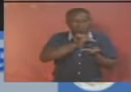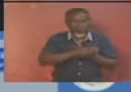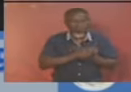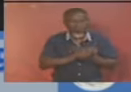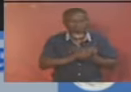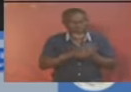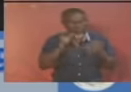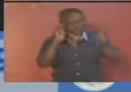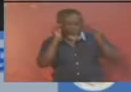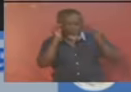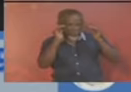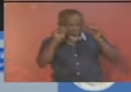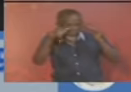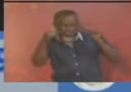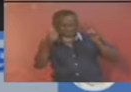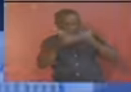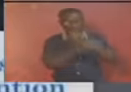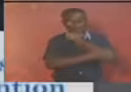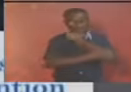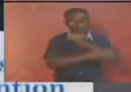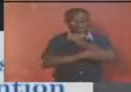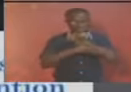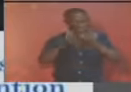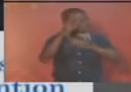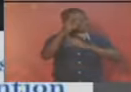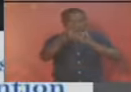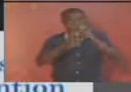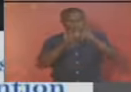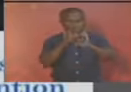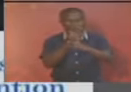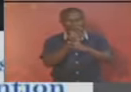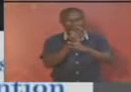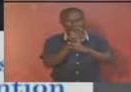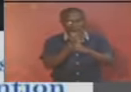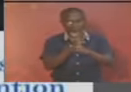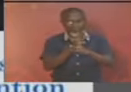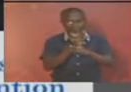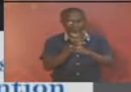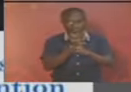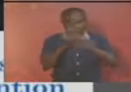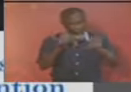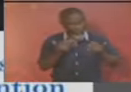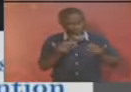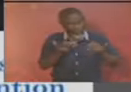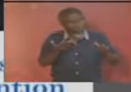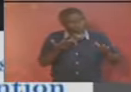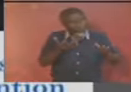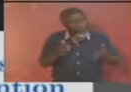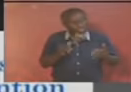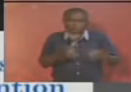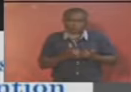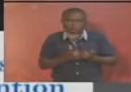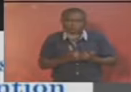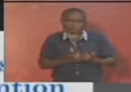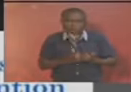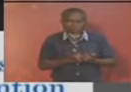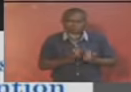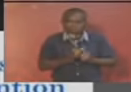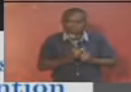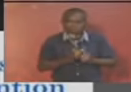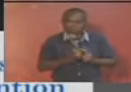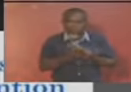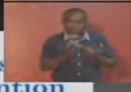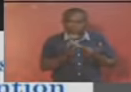the rest of the world. Next slide. So I want to really end with this. For us,